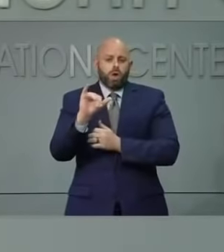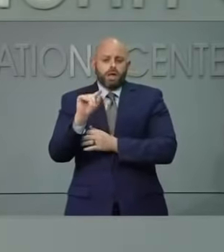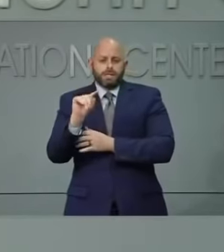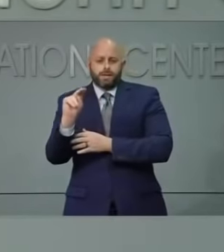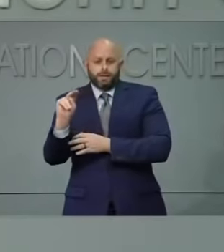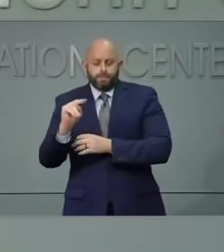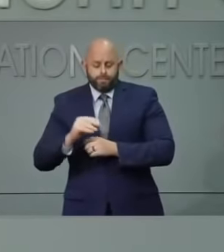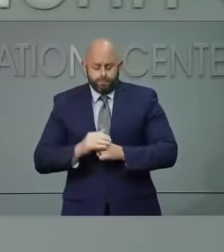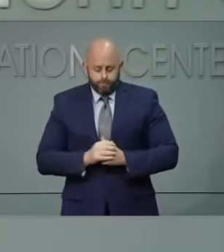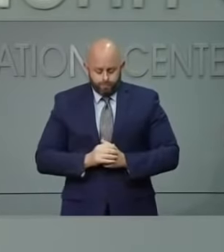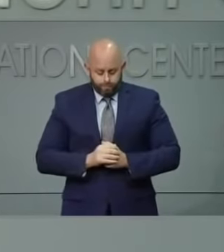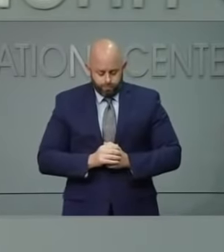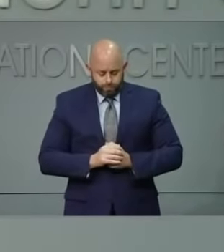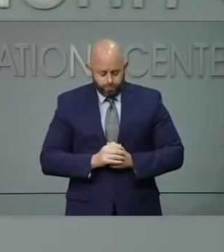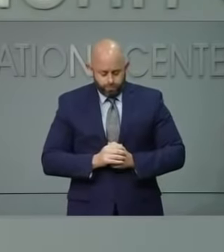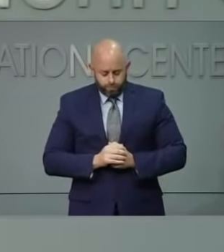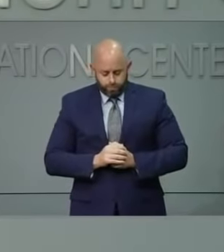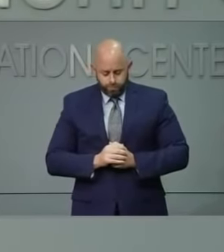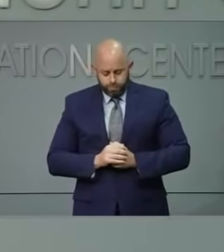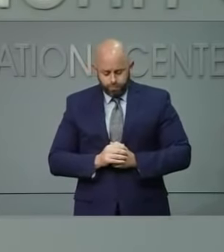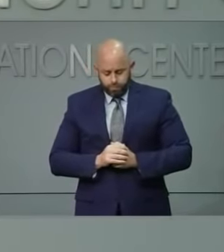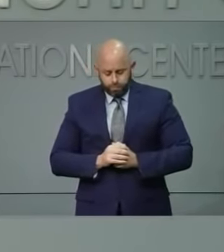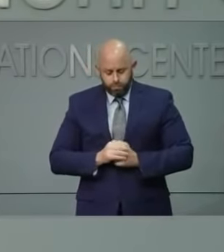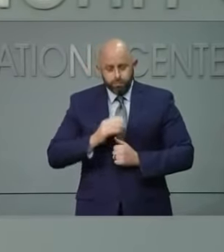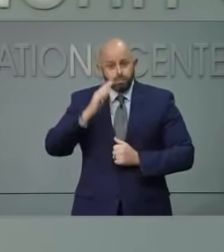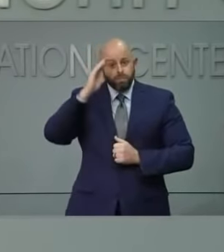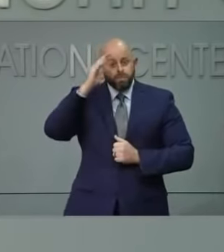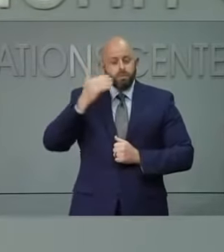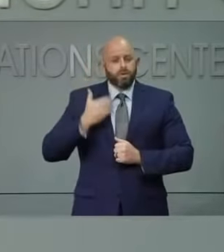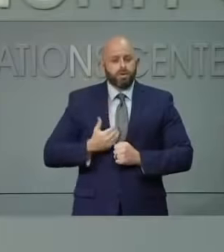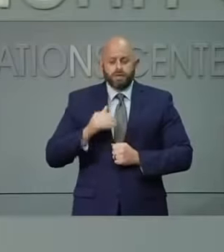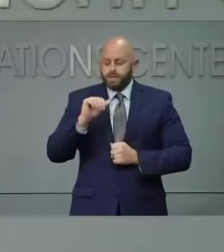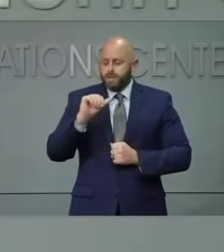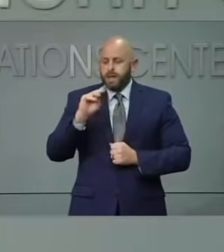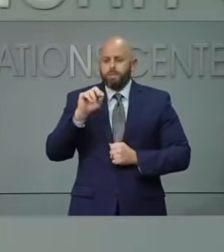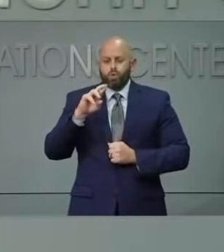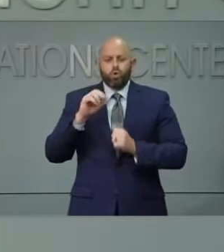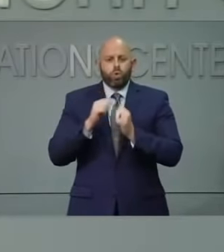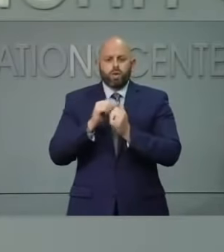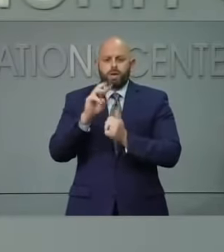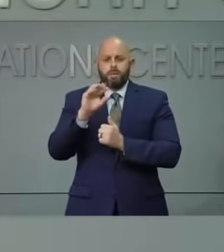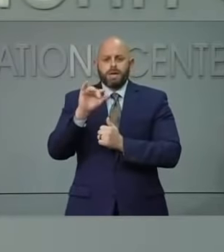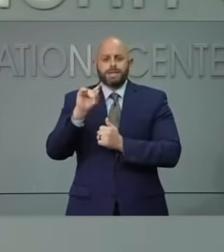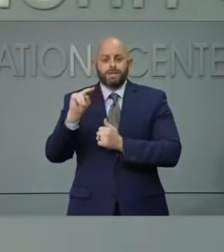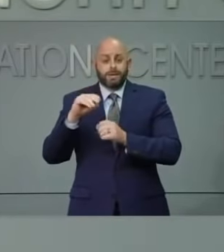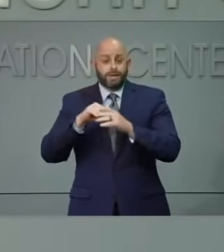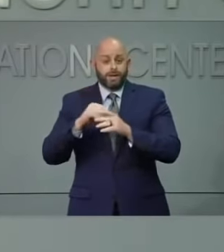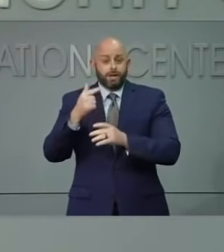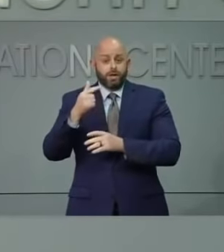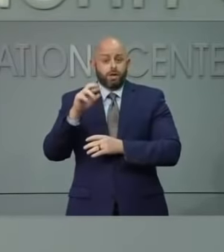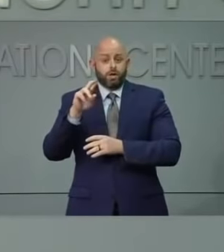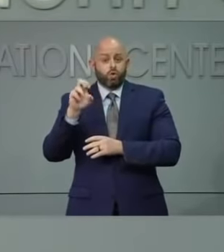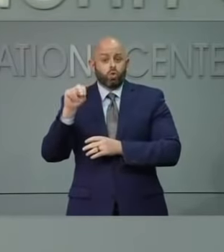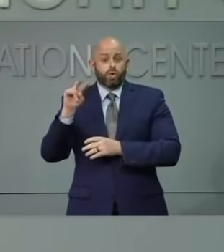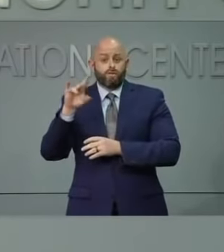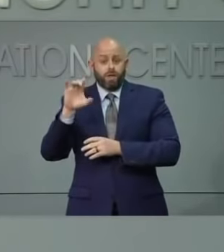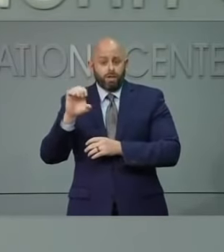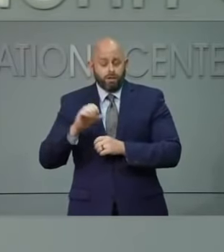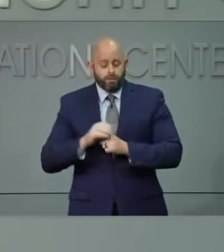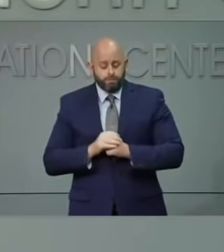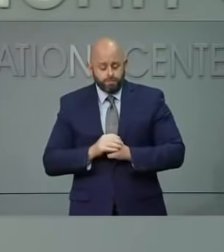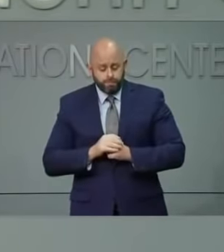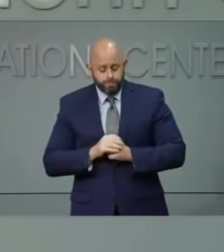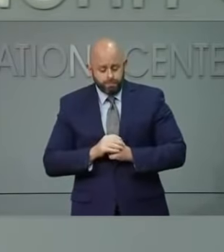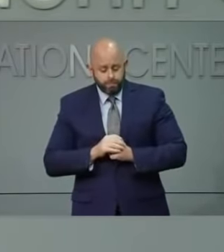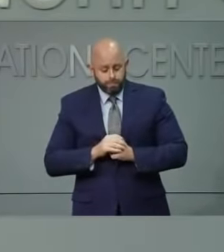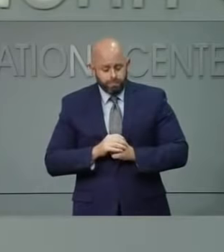Hi, Governor. This is Amber Lake with WITN News in Greenville. My question is, a lot of people look at the hospitalizations